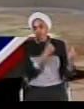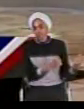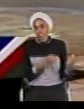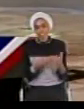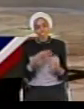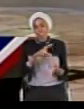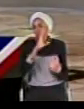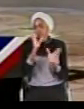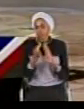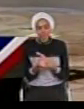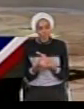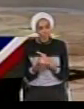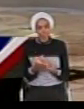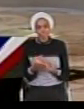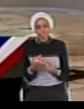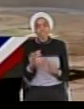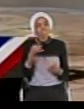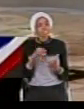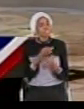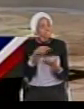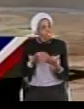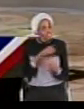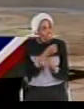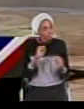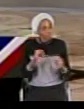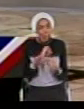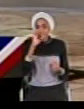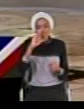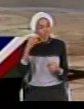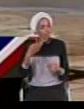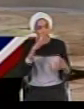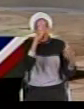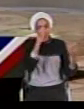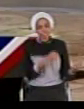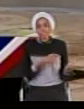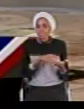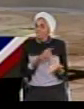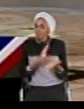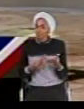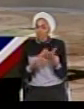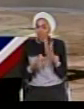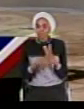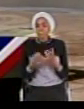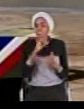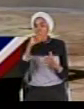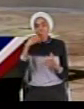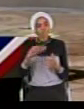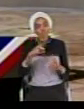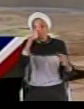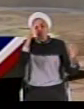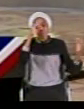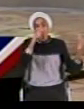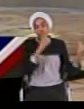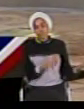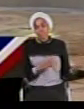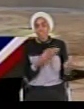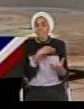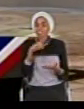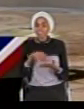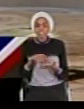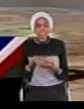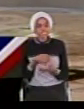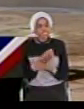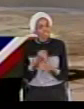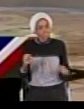it is of faith, this salvation, it is of faith, this forgiveness, it is of faith, and this